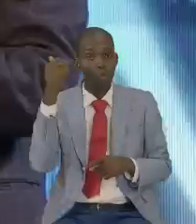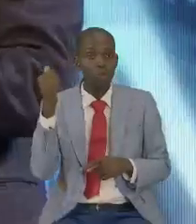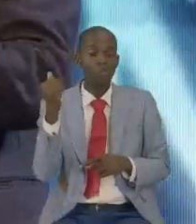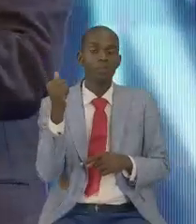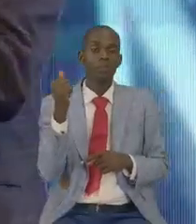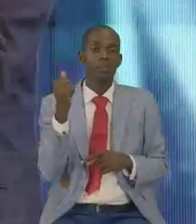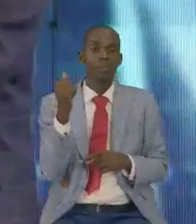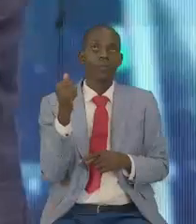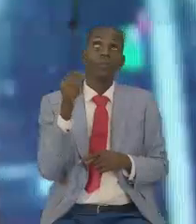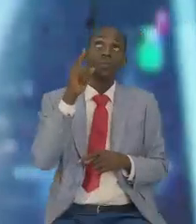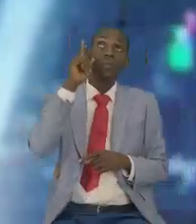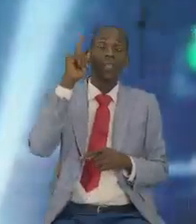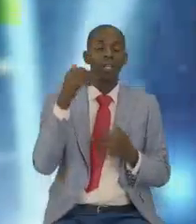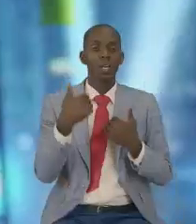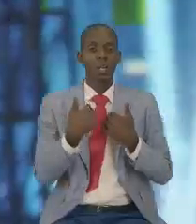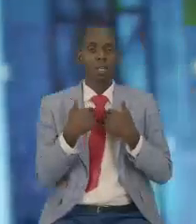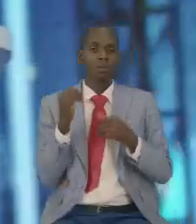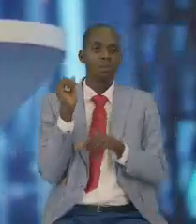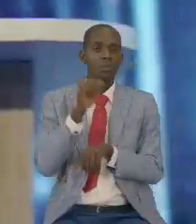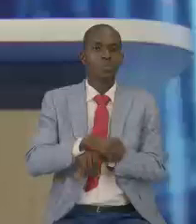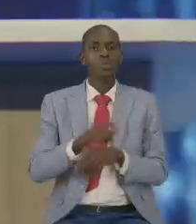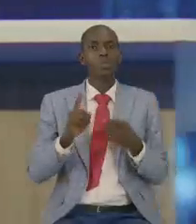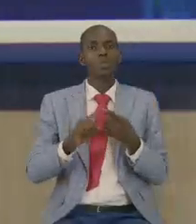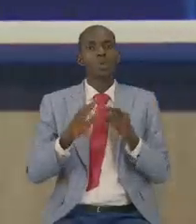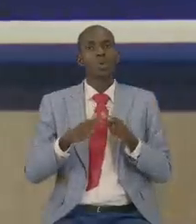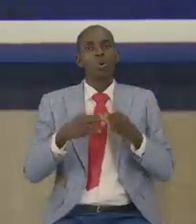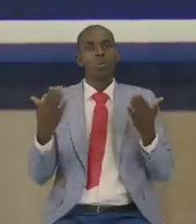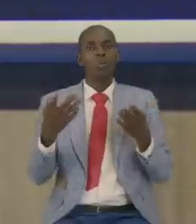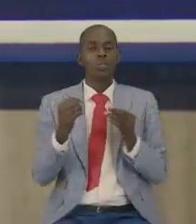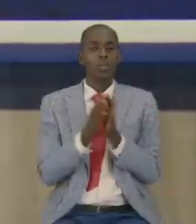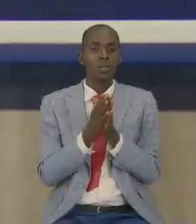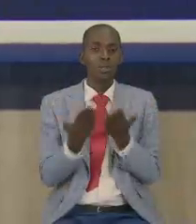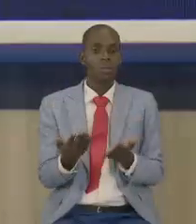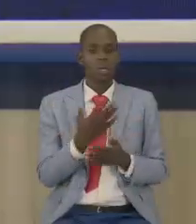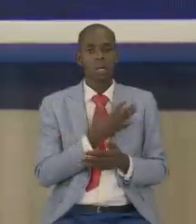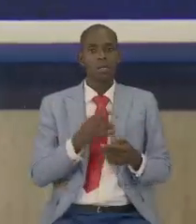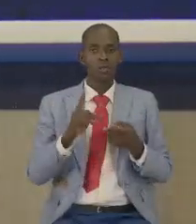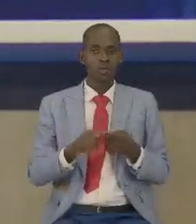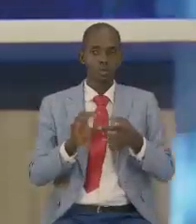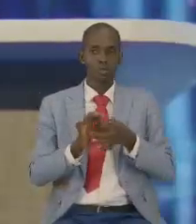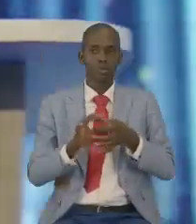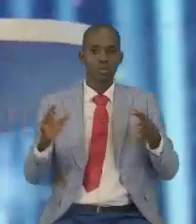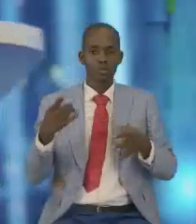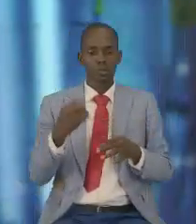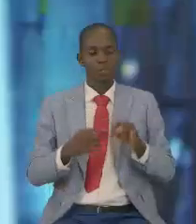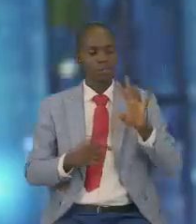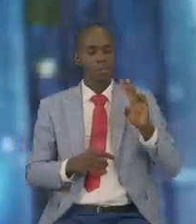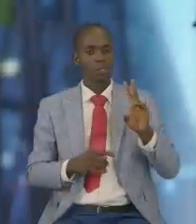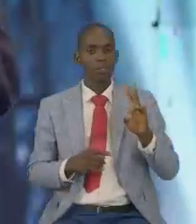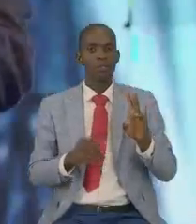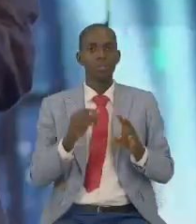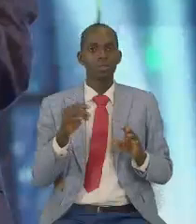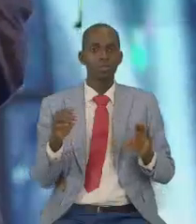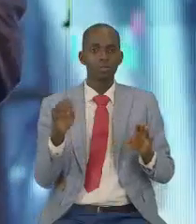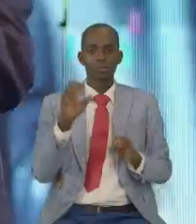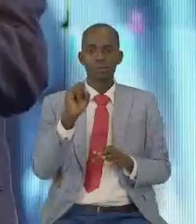open the book and to loose the seven seals thereof. Look at verse 6. In verse 6